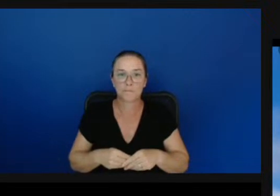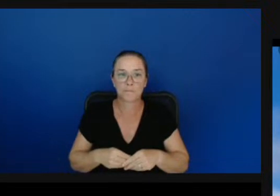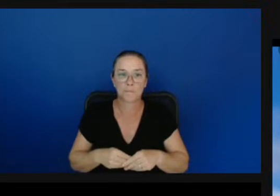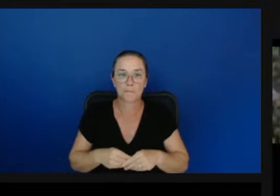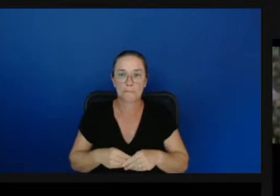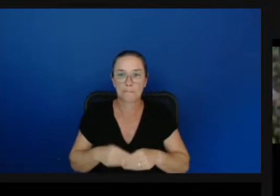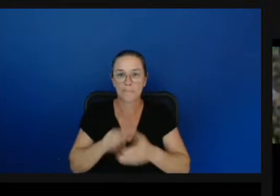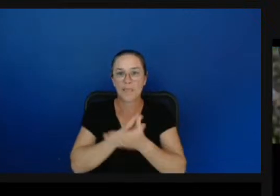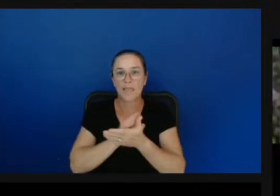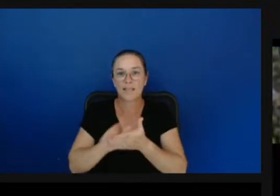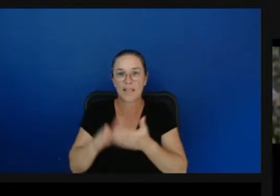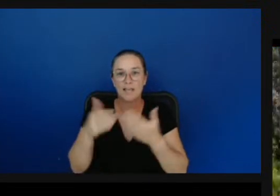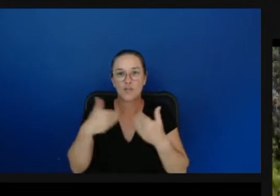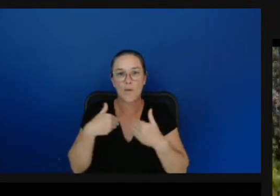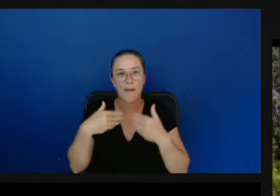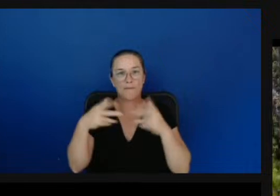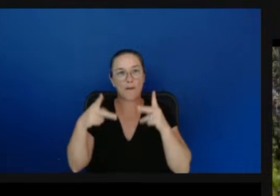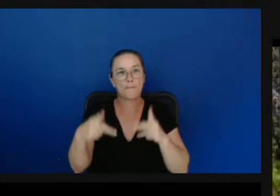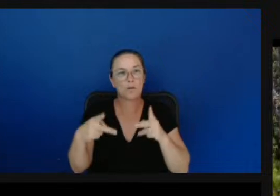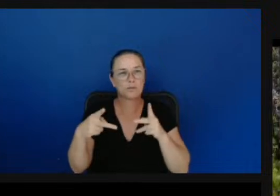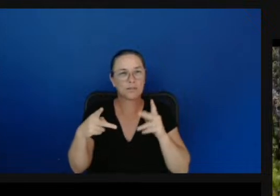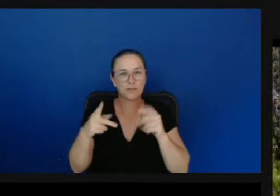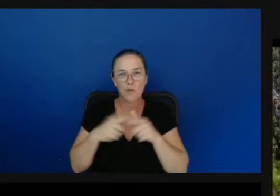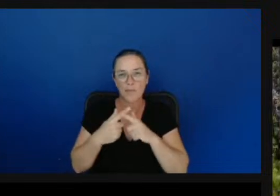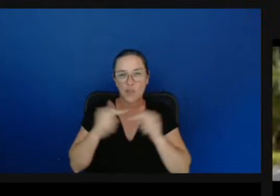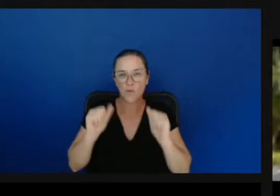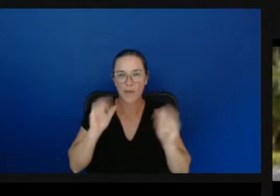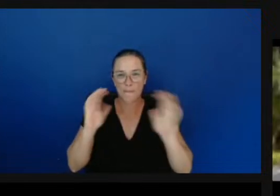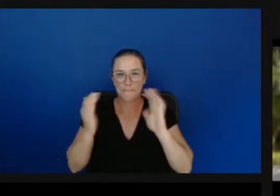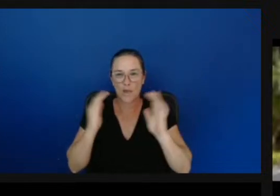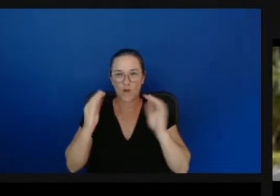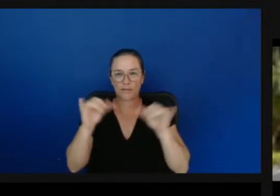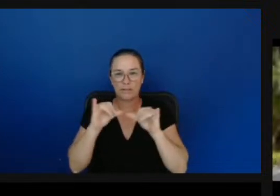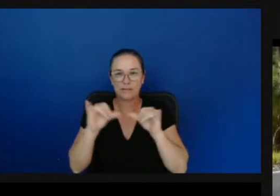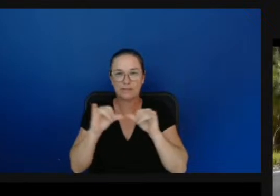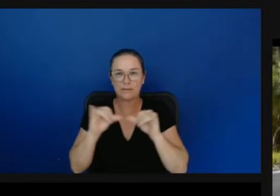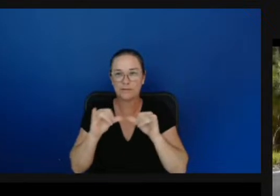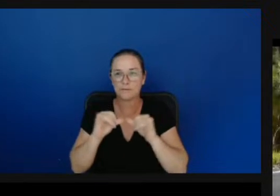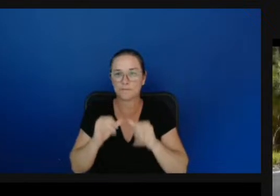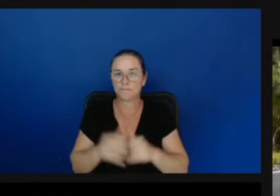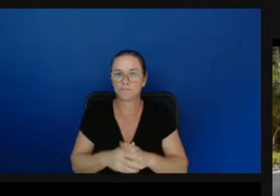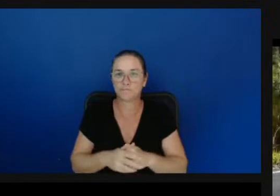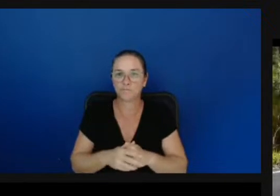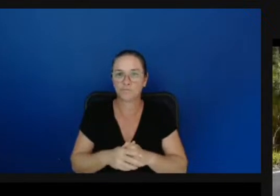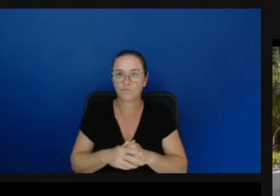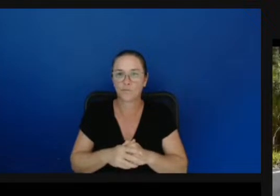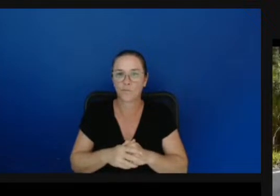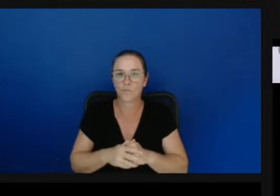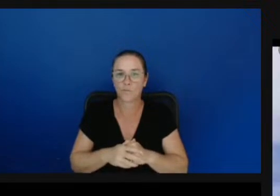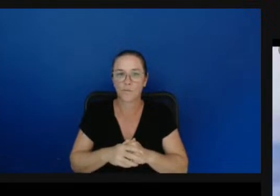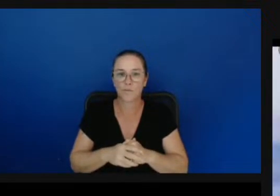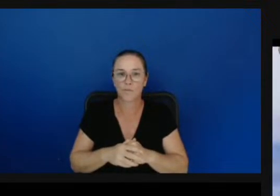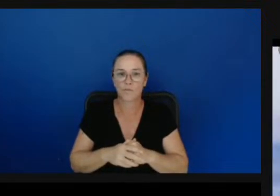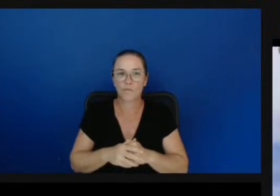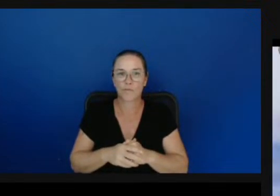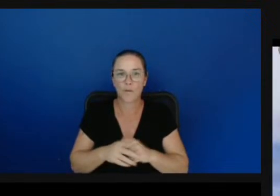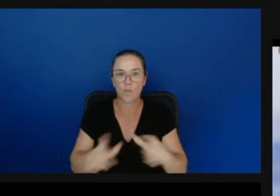some scale, human scale there. More buckling, close-ups of those